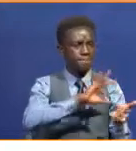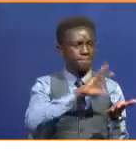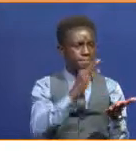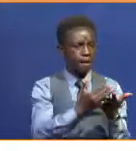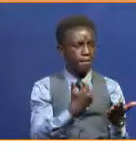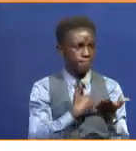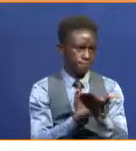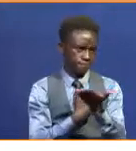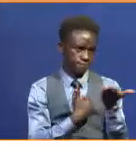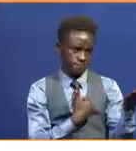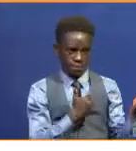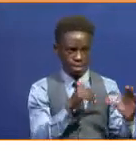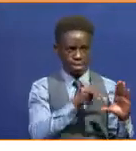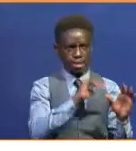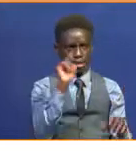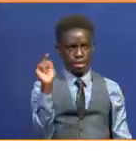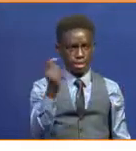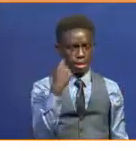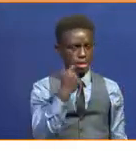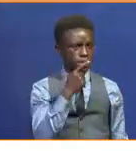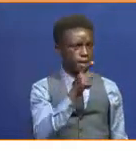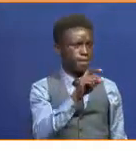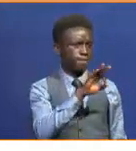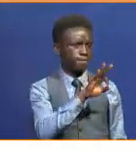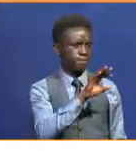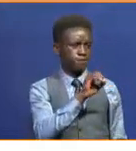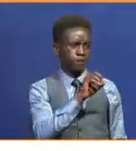forensics very important to such institutions?